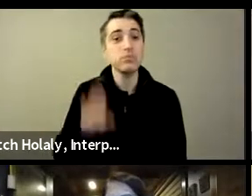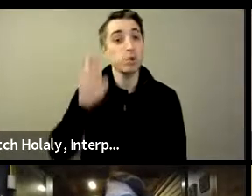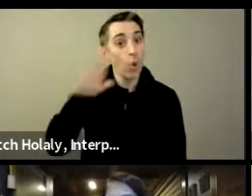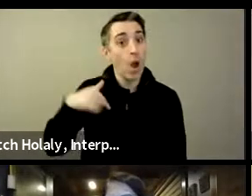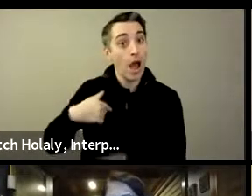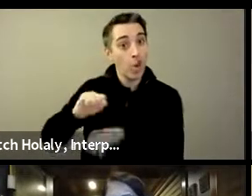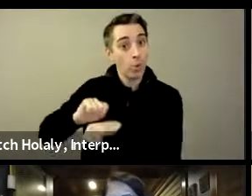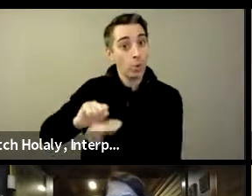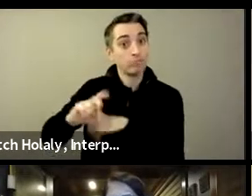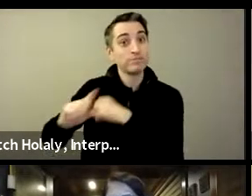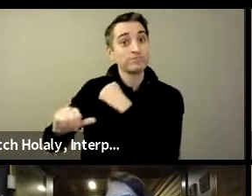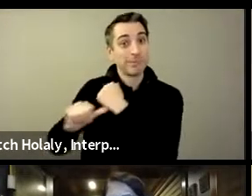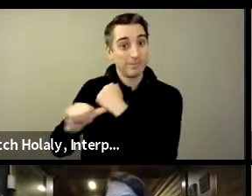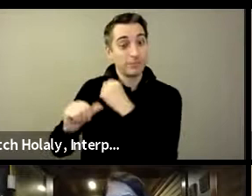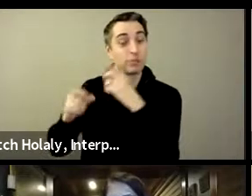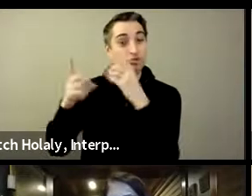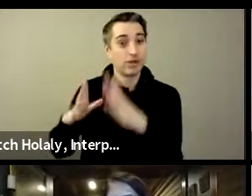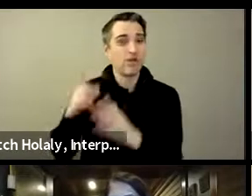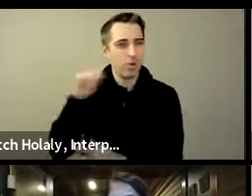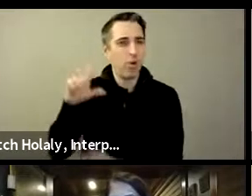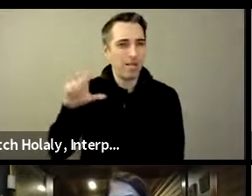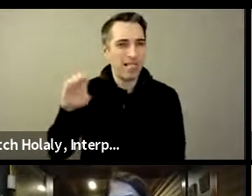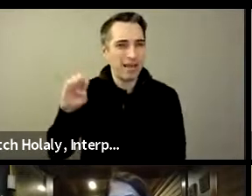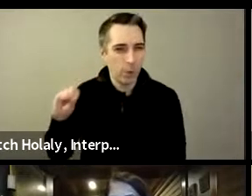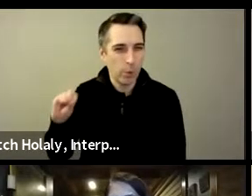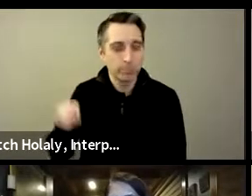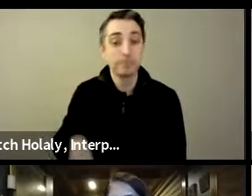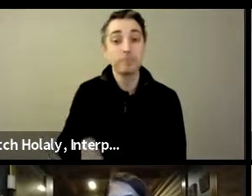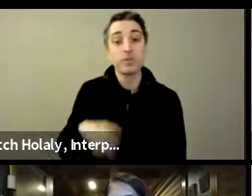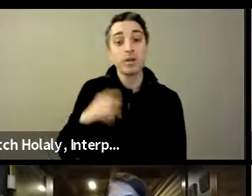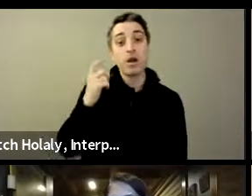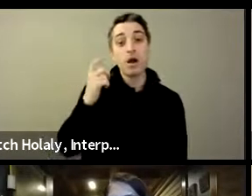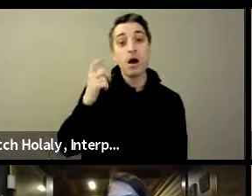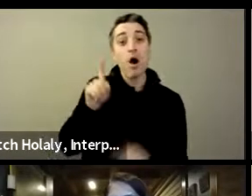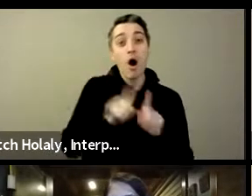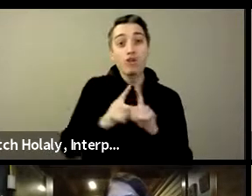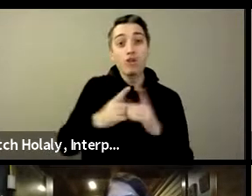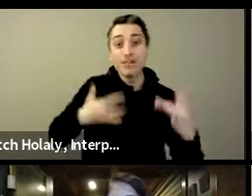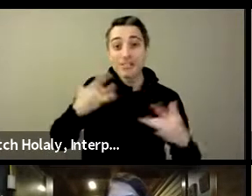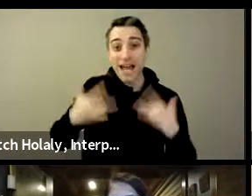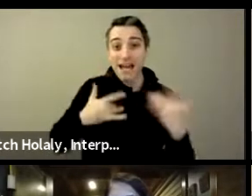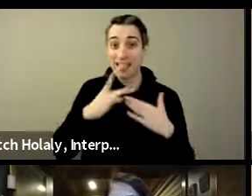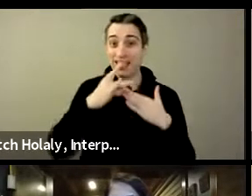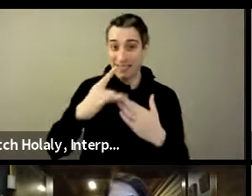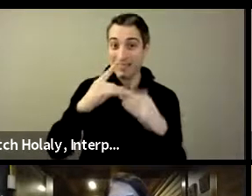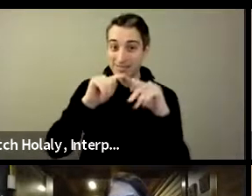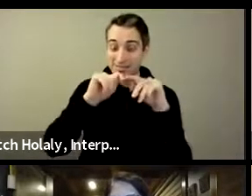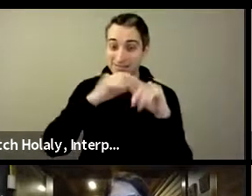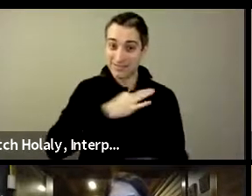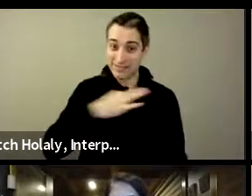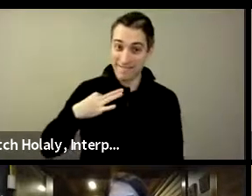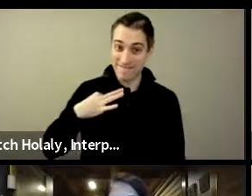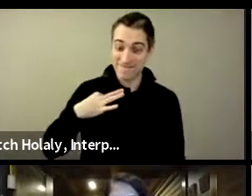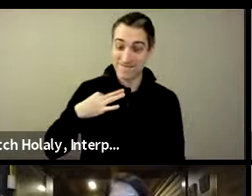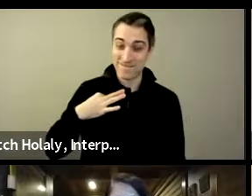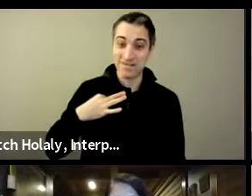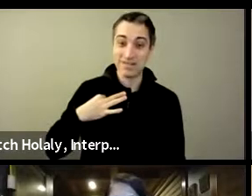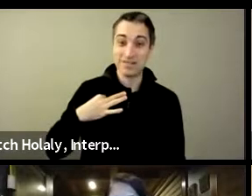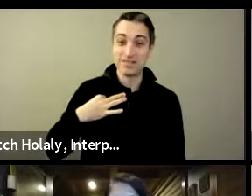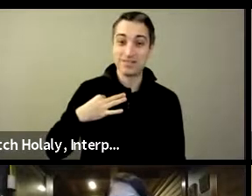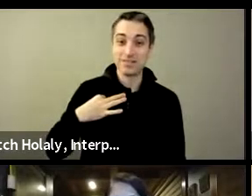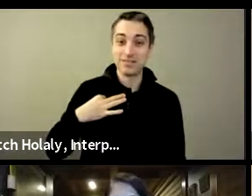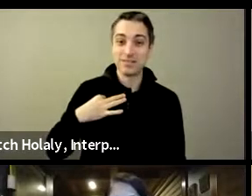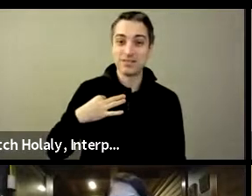and Economic Opportunity. I'm also very excited to serve as lead staff to the, as I mentioned before,